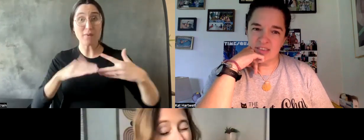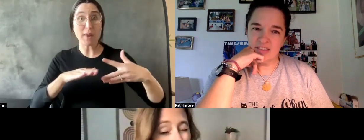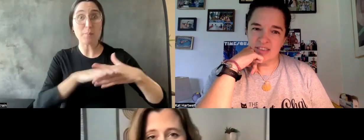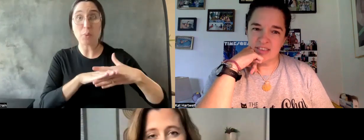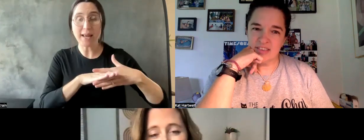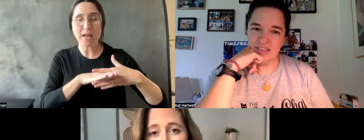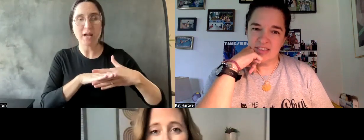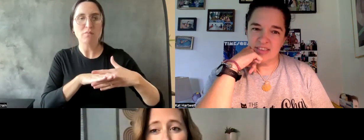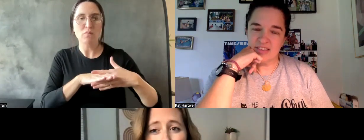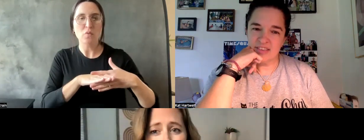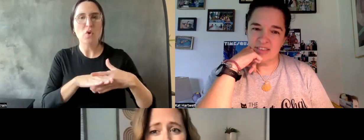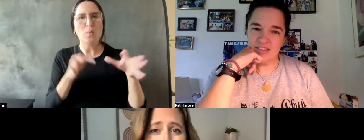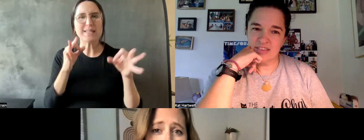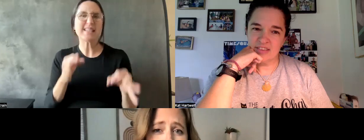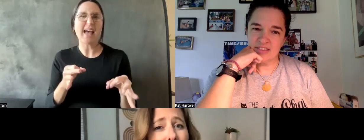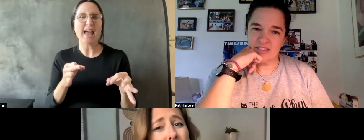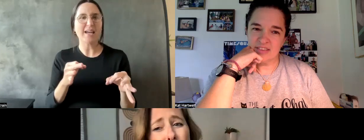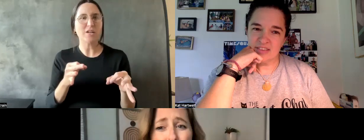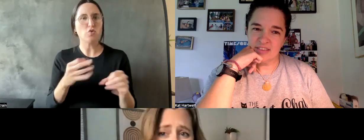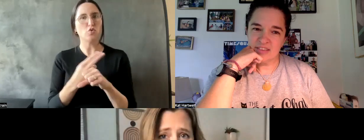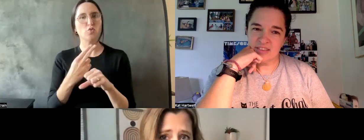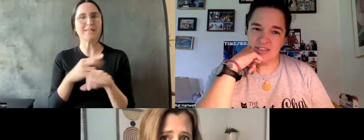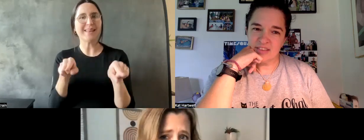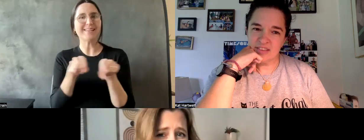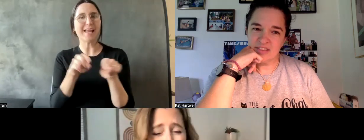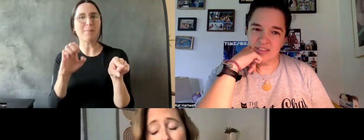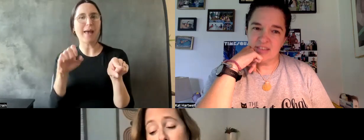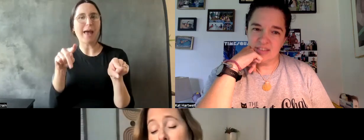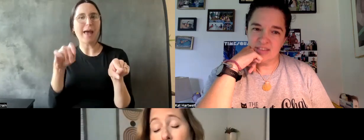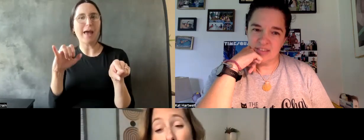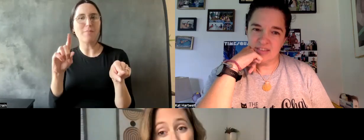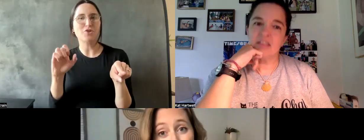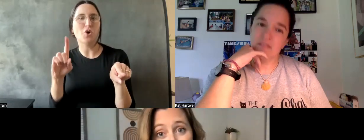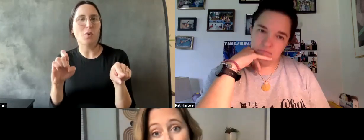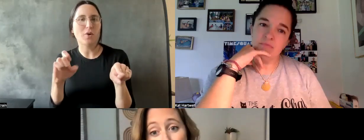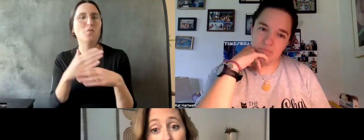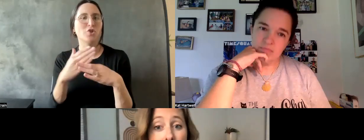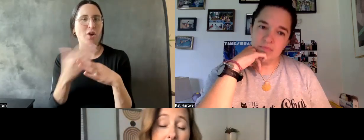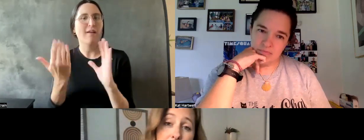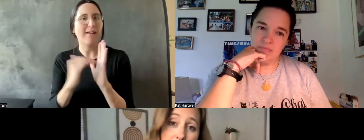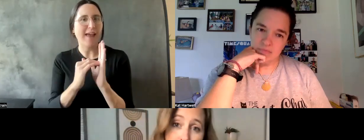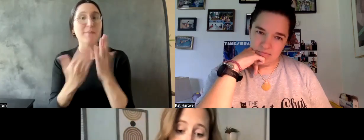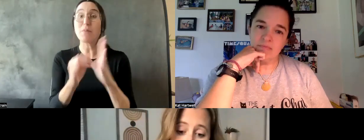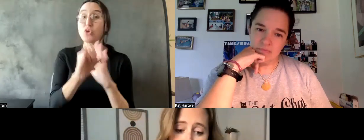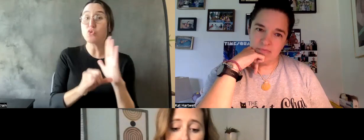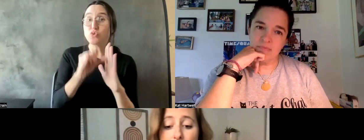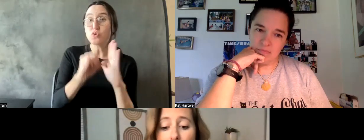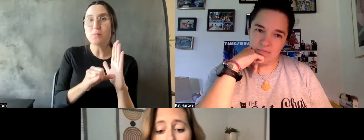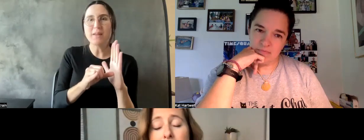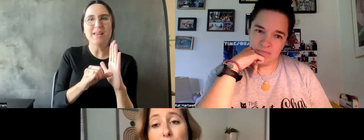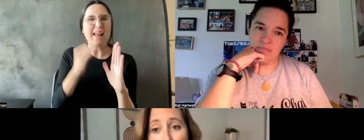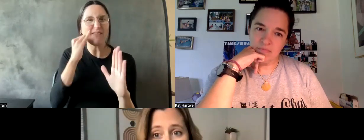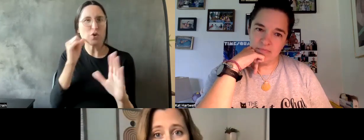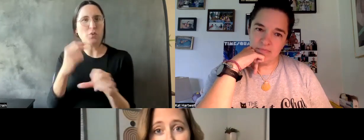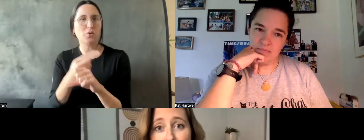everybody sees it when it first comes out, right? And then we release it on YouTube so that maybe people that aren't on Reveal can see it through YouTube. So we